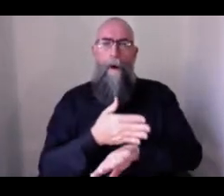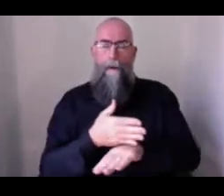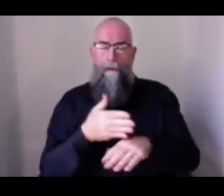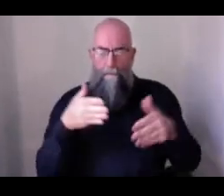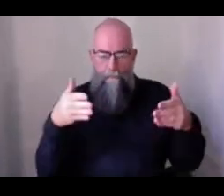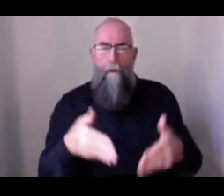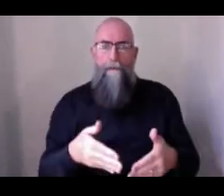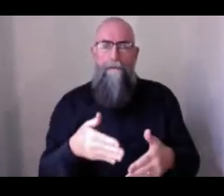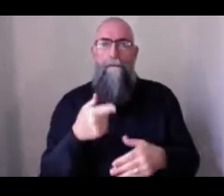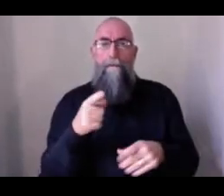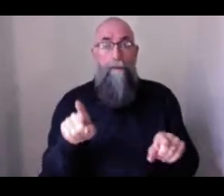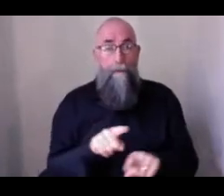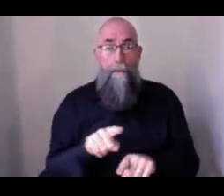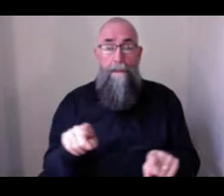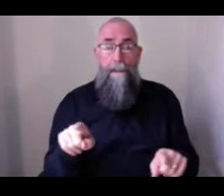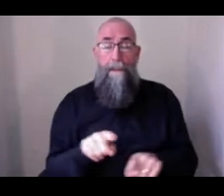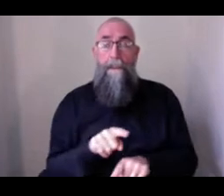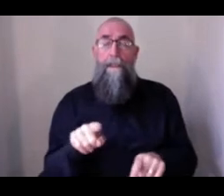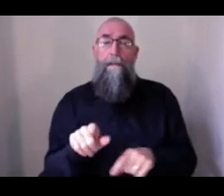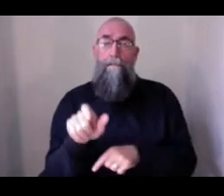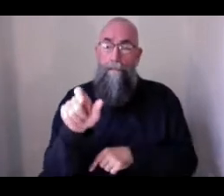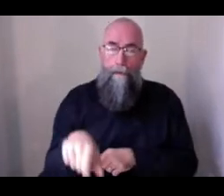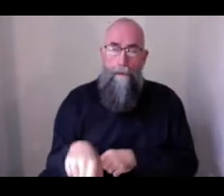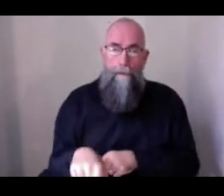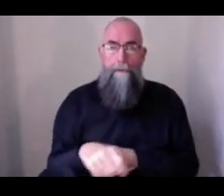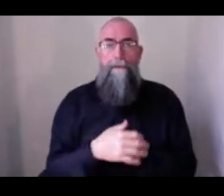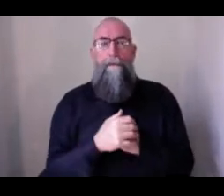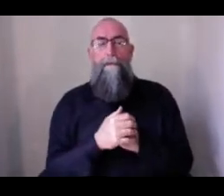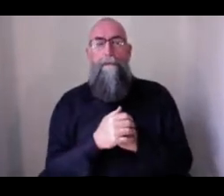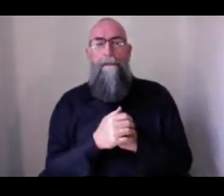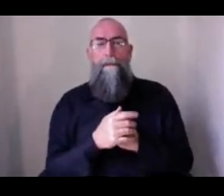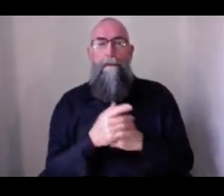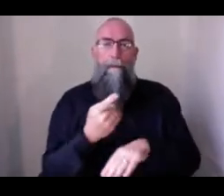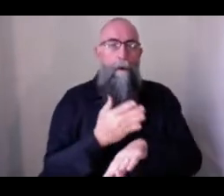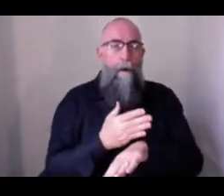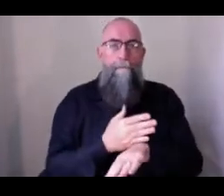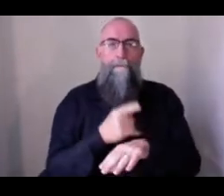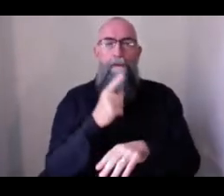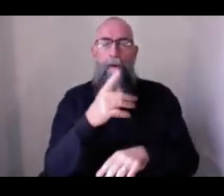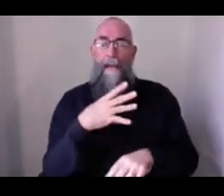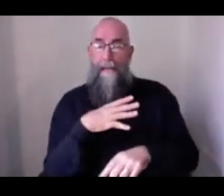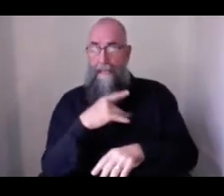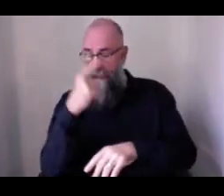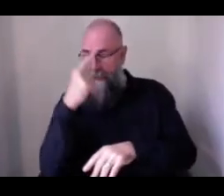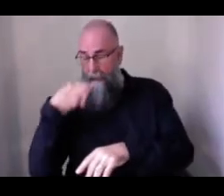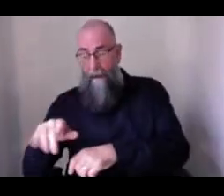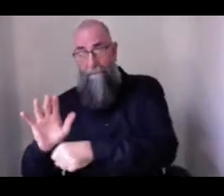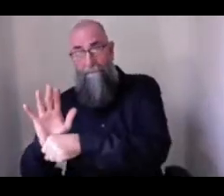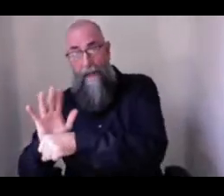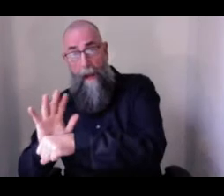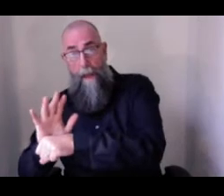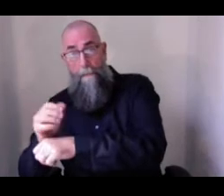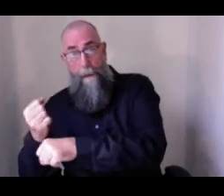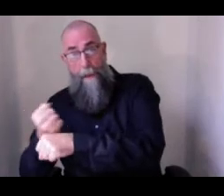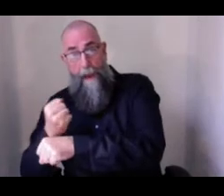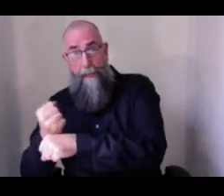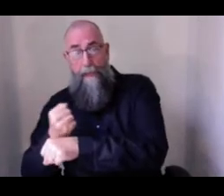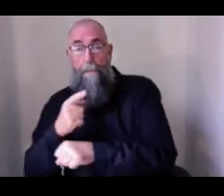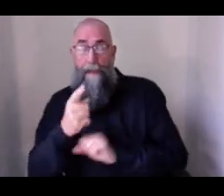musician. And it's not, again, if you think about filmmaking as a thing of, could that video go and